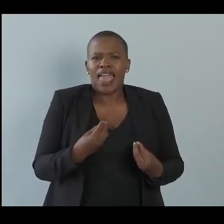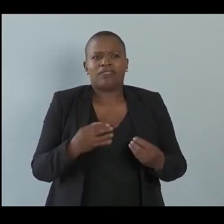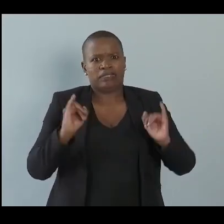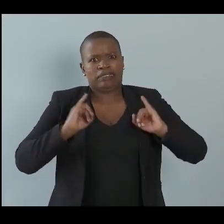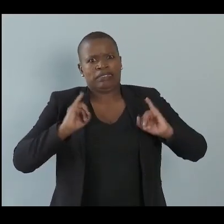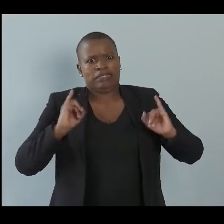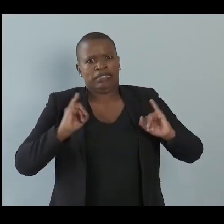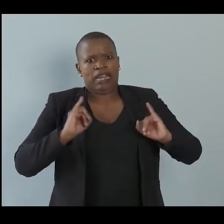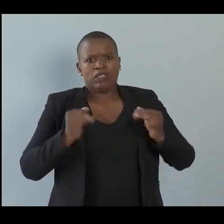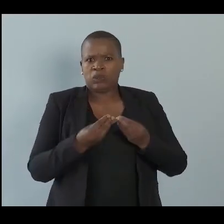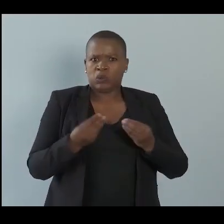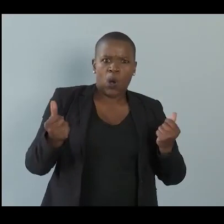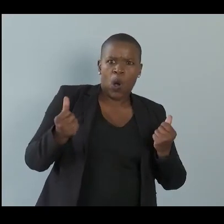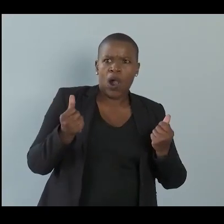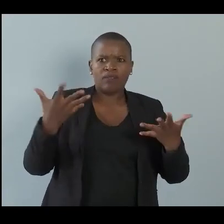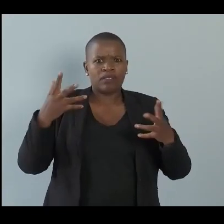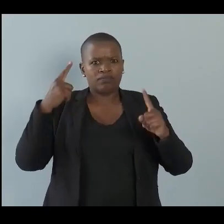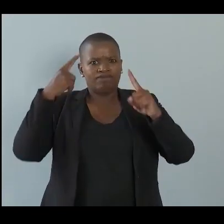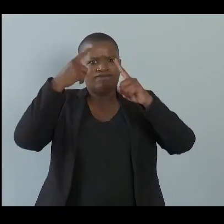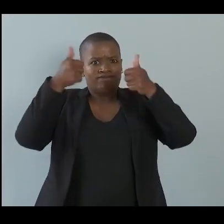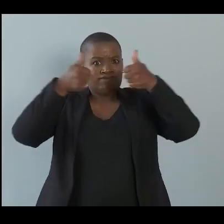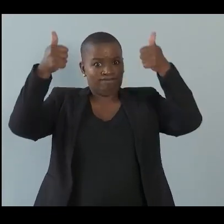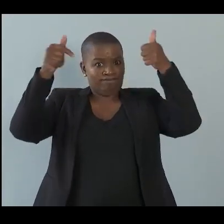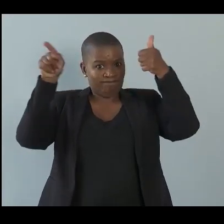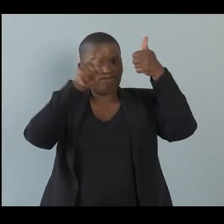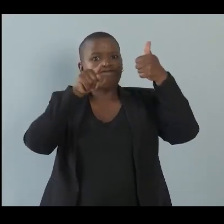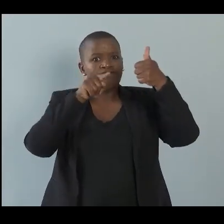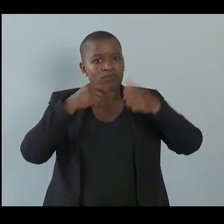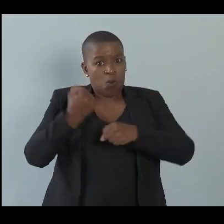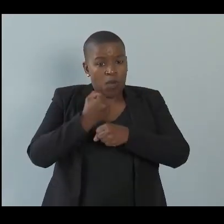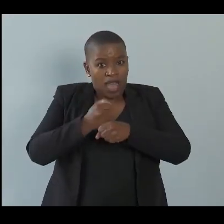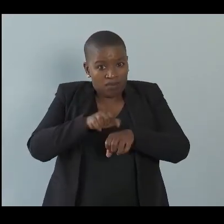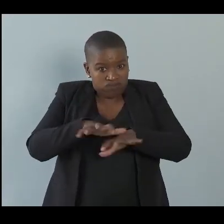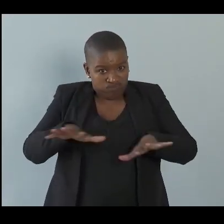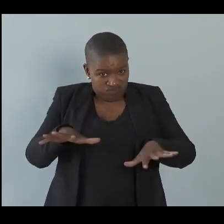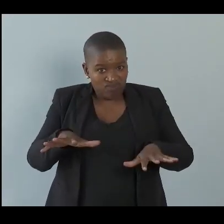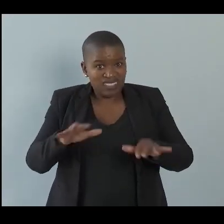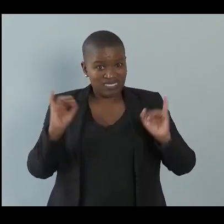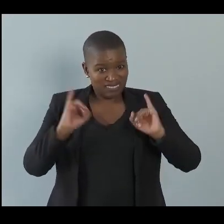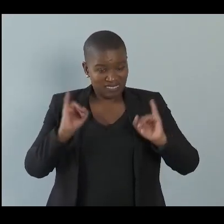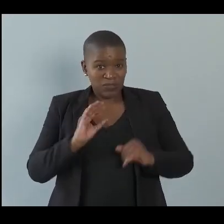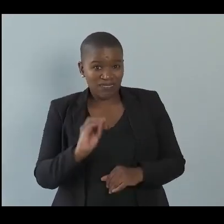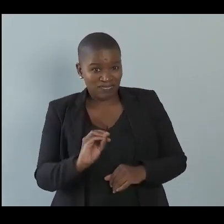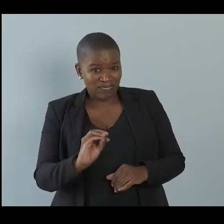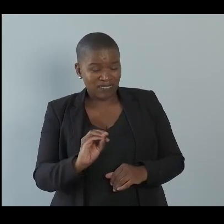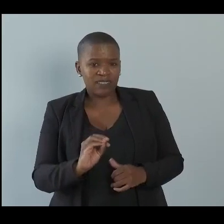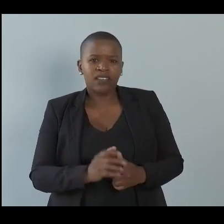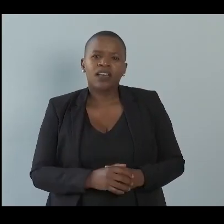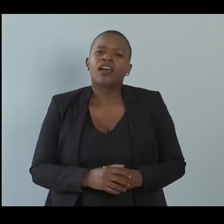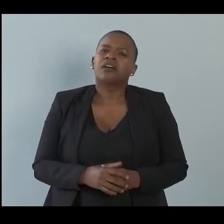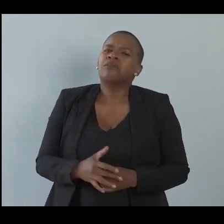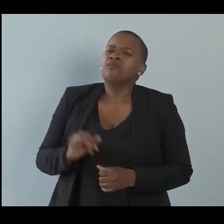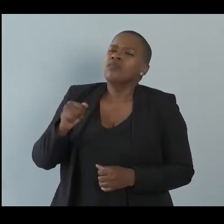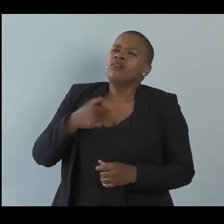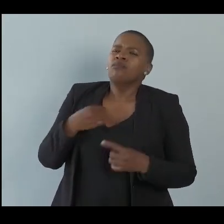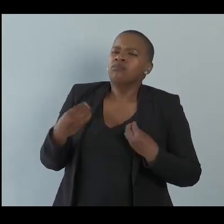the executive to exit these non-core assets? Charles, thanks for your question. Werner mentioned, we are actively working at this, but